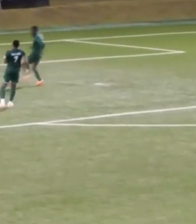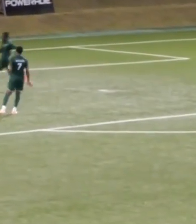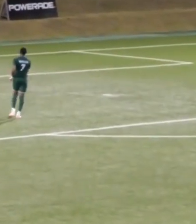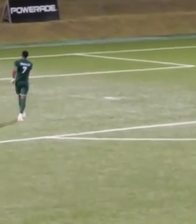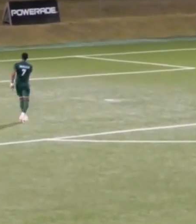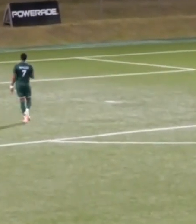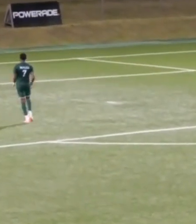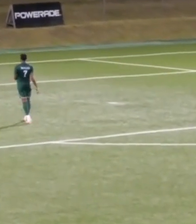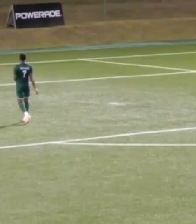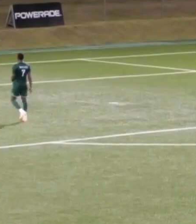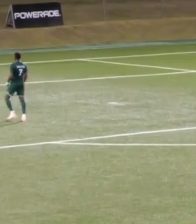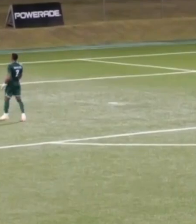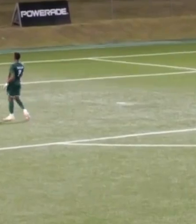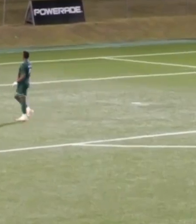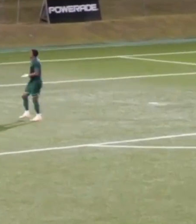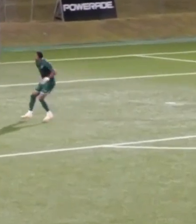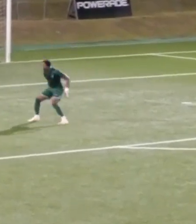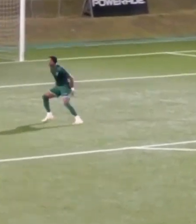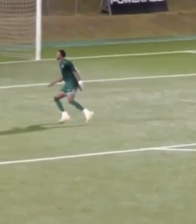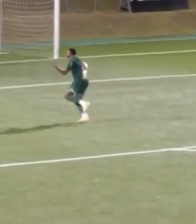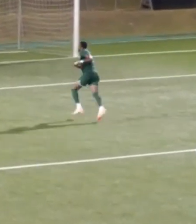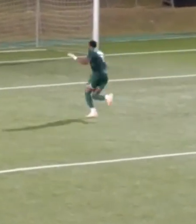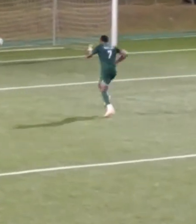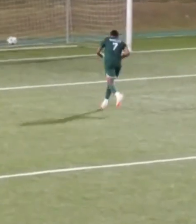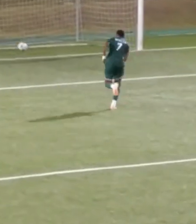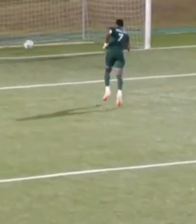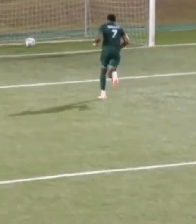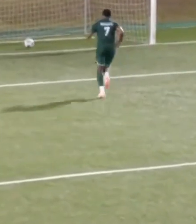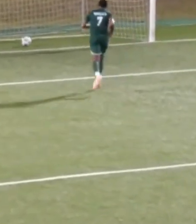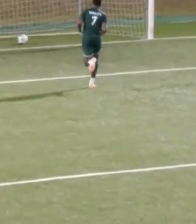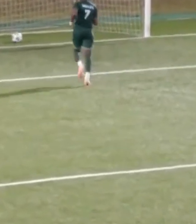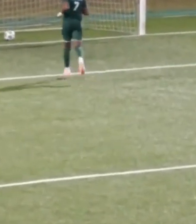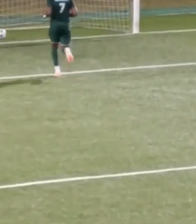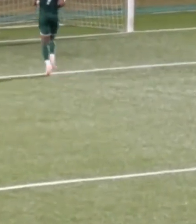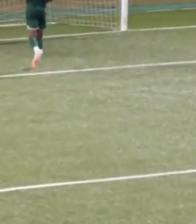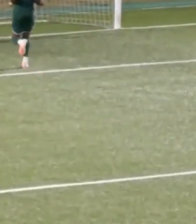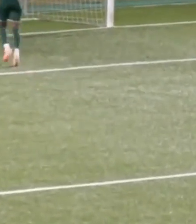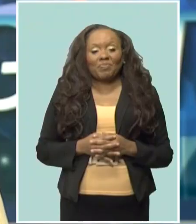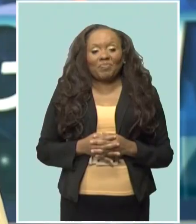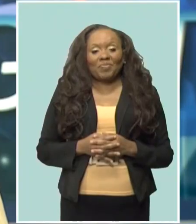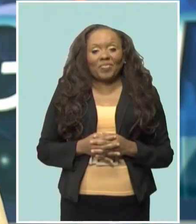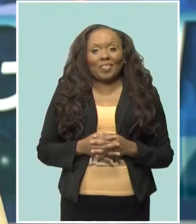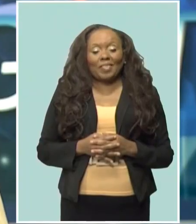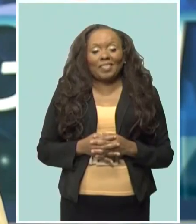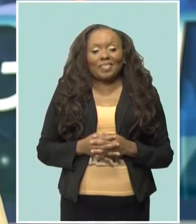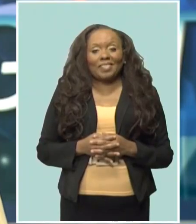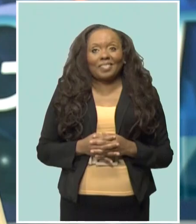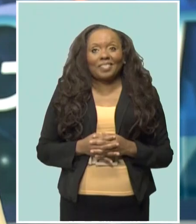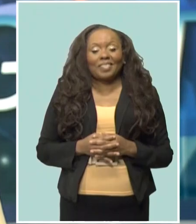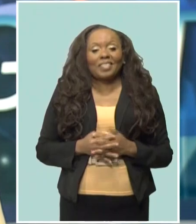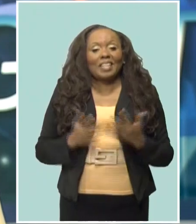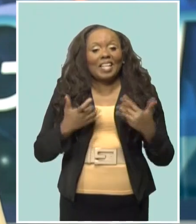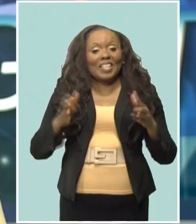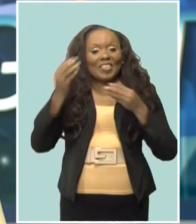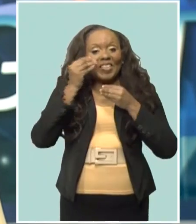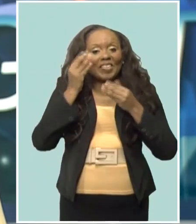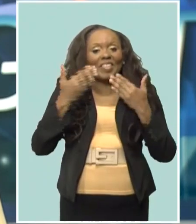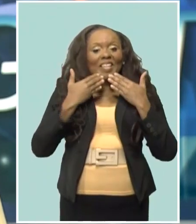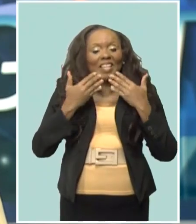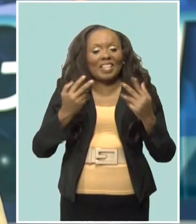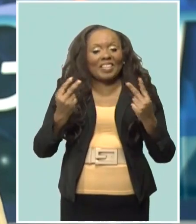ends 5-1 in favour of Wales over Wotton. And that's news.